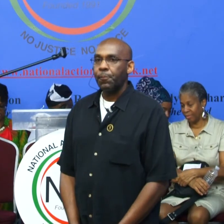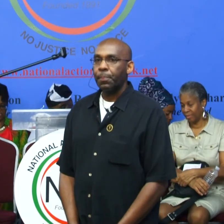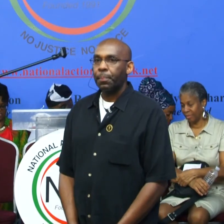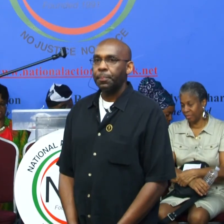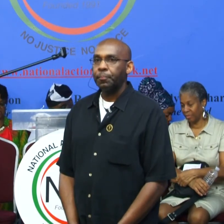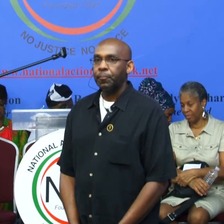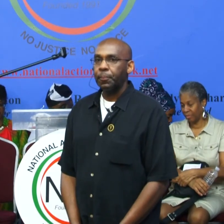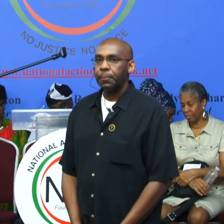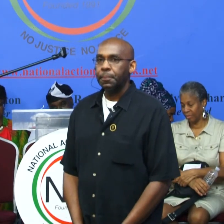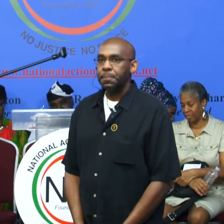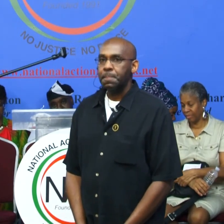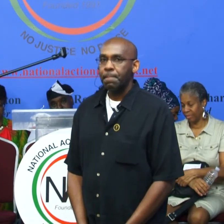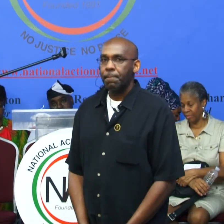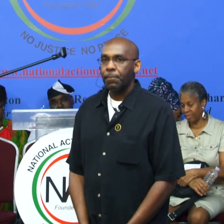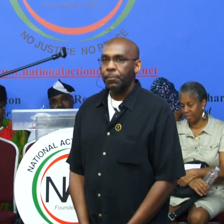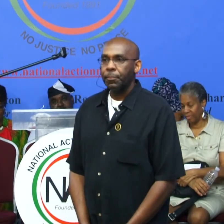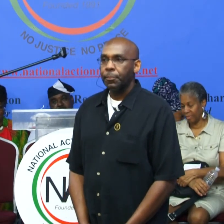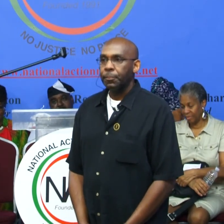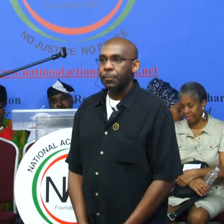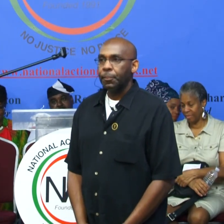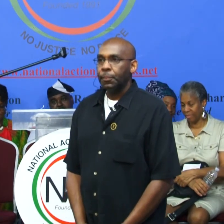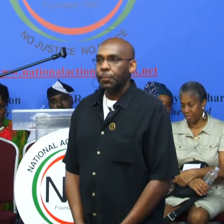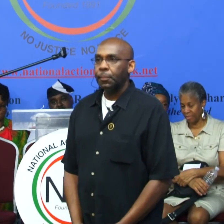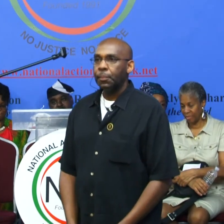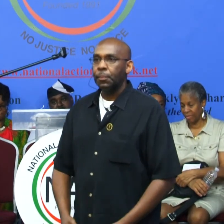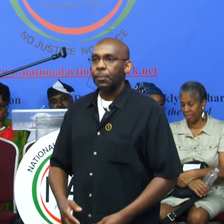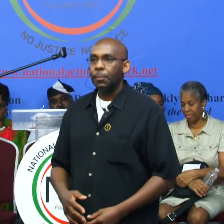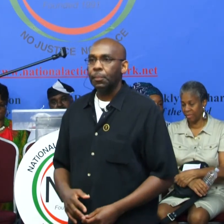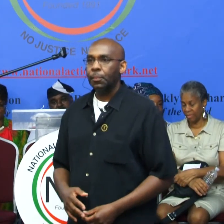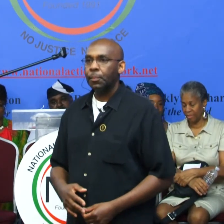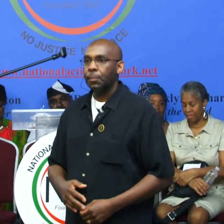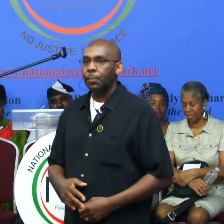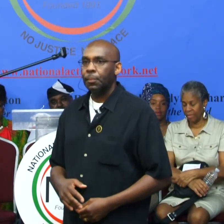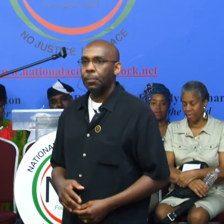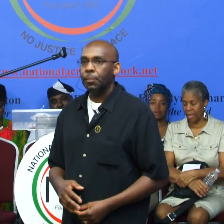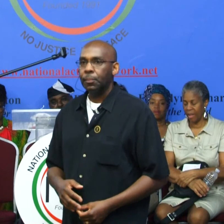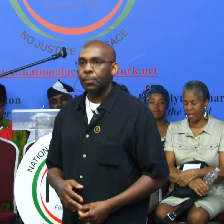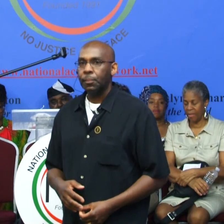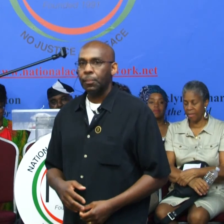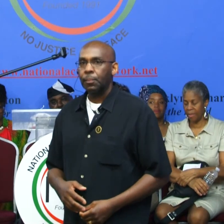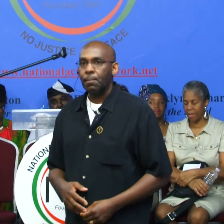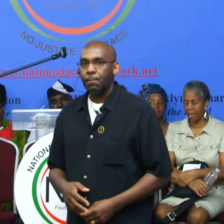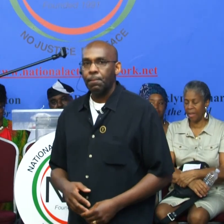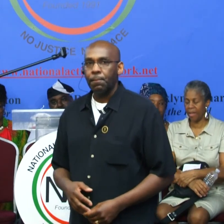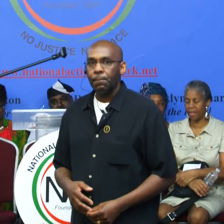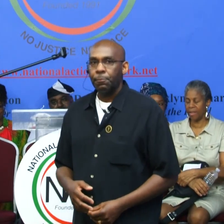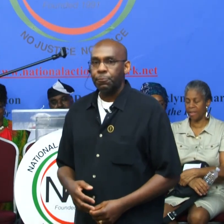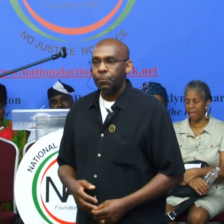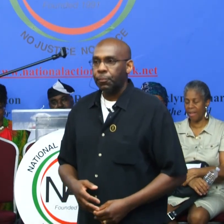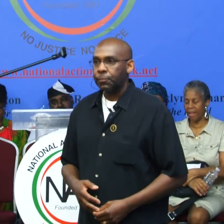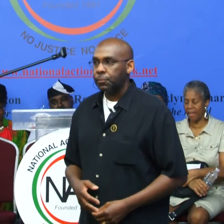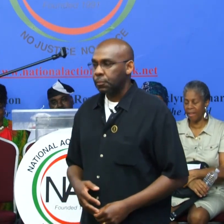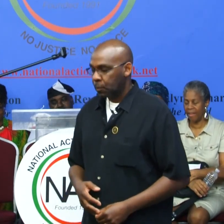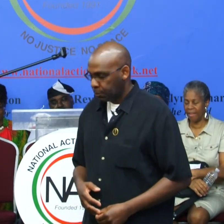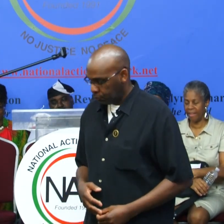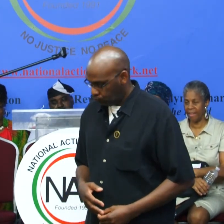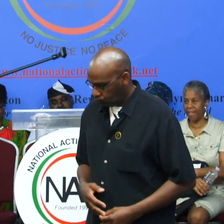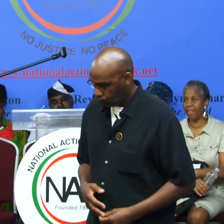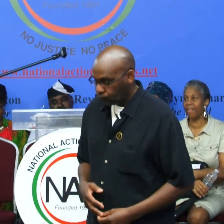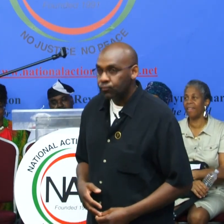up as a member right now of the National Action Network. Come on. Everybody's singing.